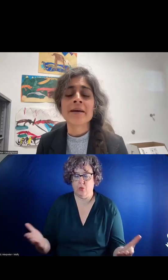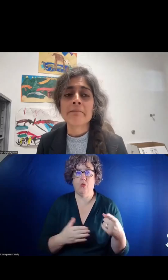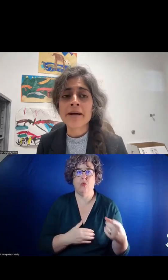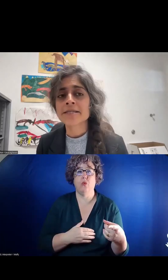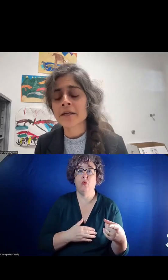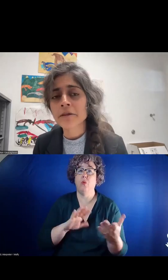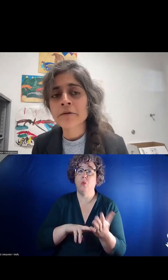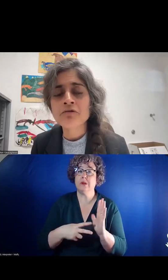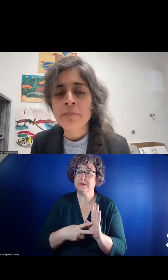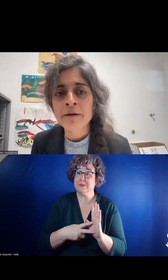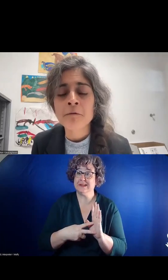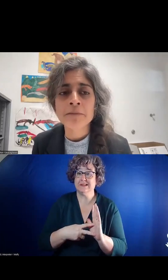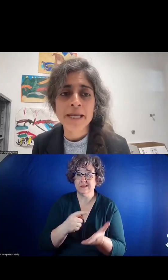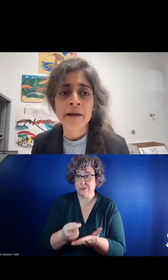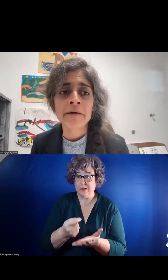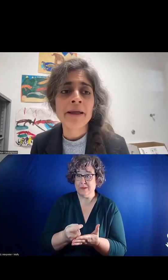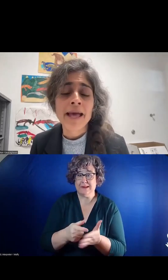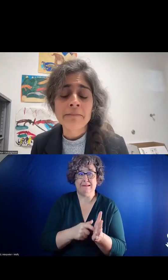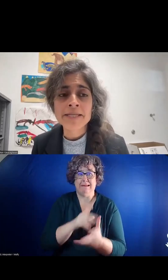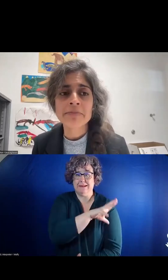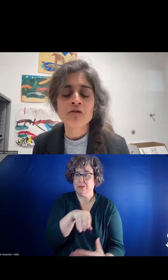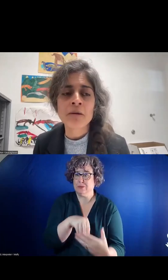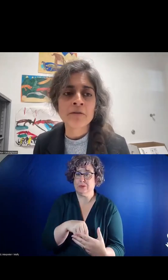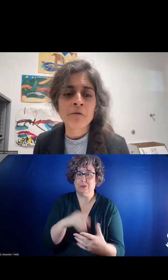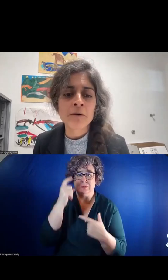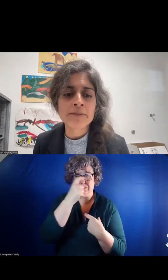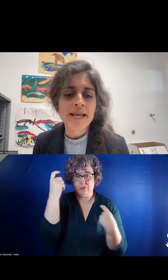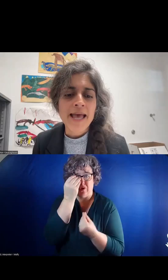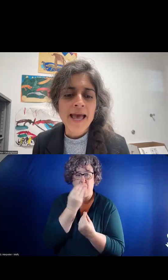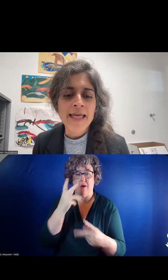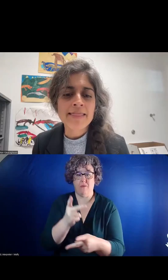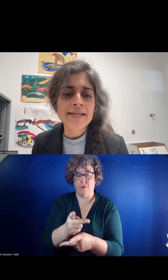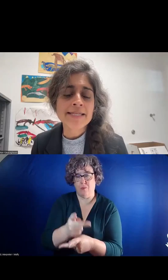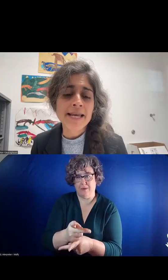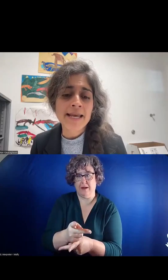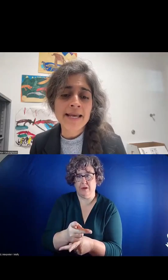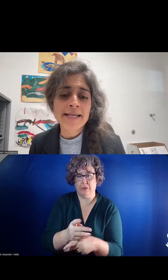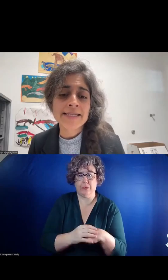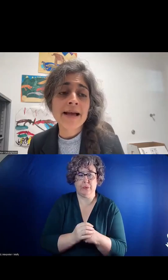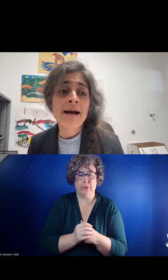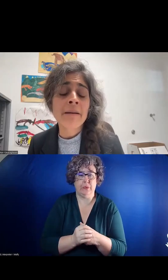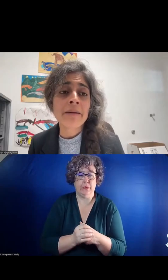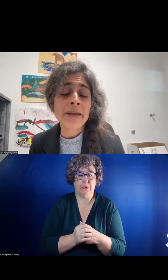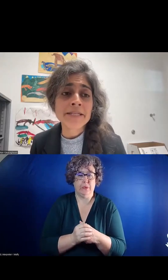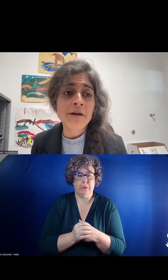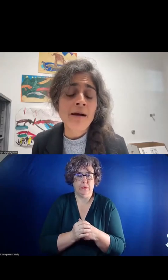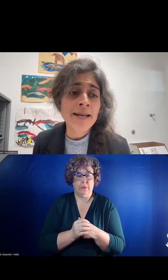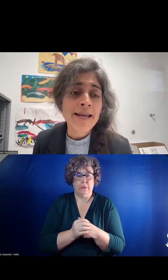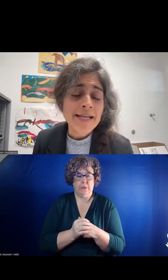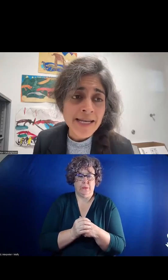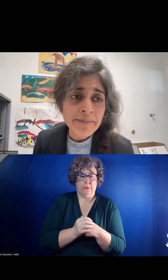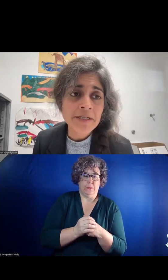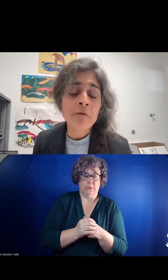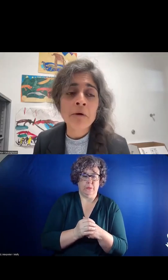approaches must include trauma-informed care and must be trauma-informed. And this is based